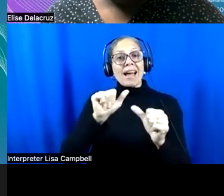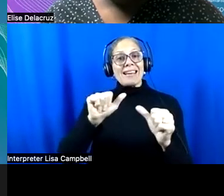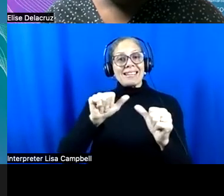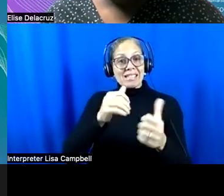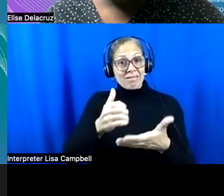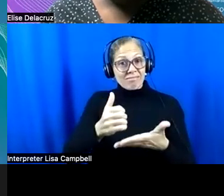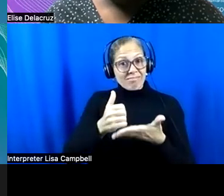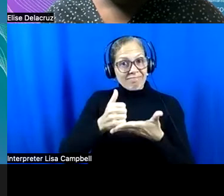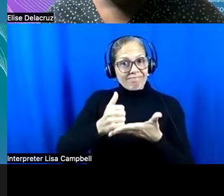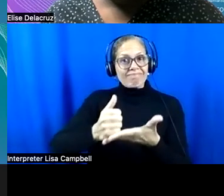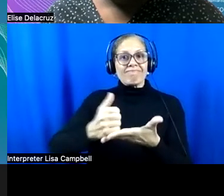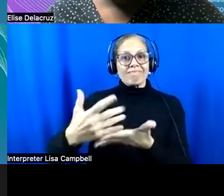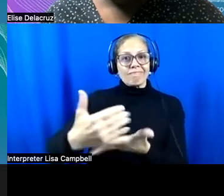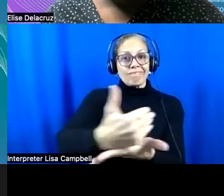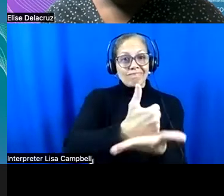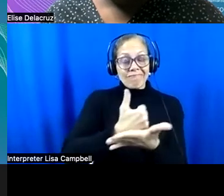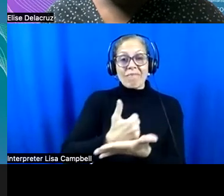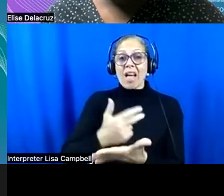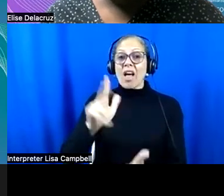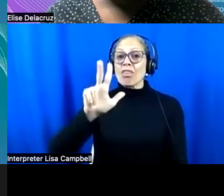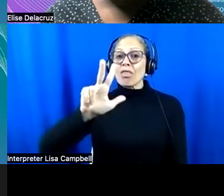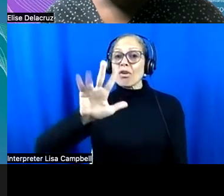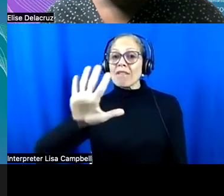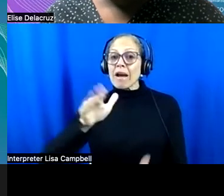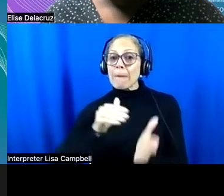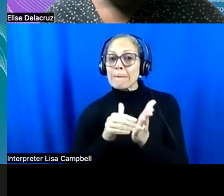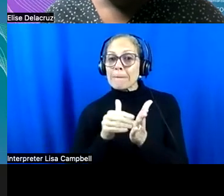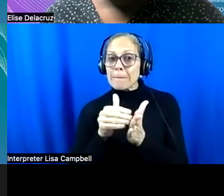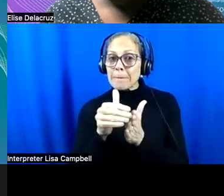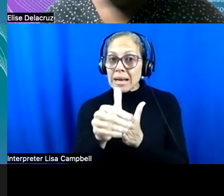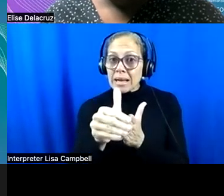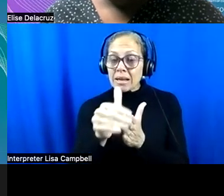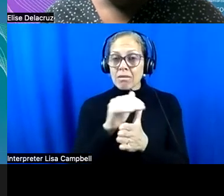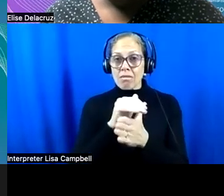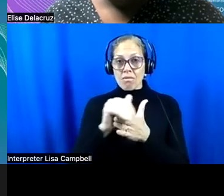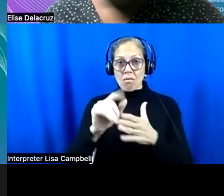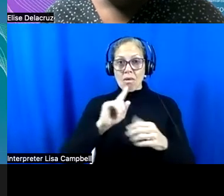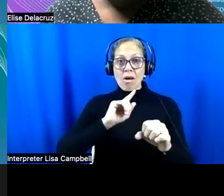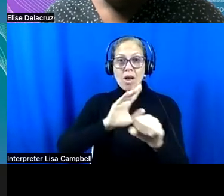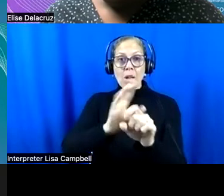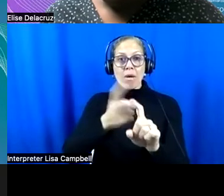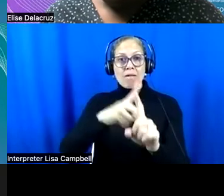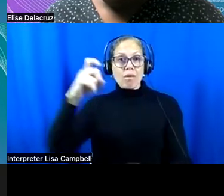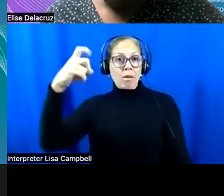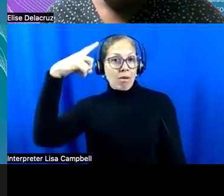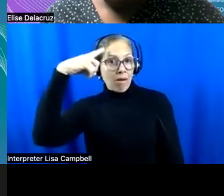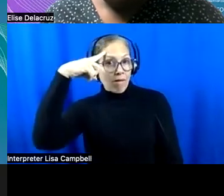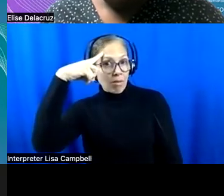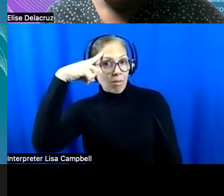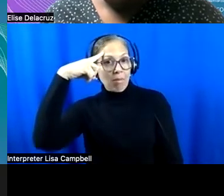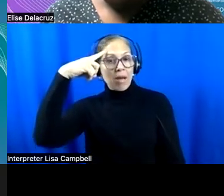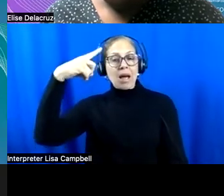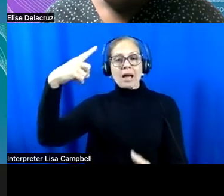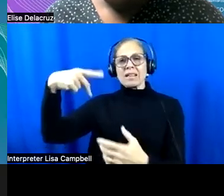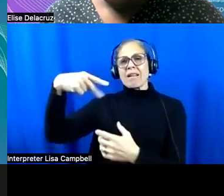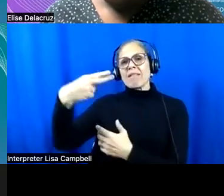$35 million, yeah, you heard that, million dollar commitment from government and philanthropy to